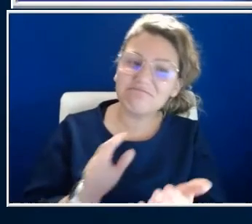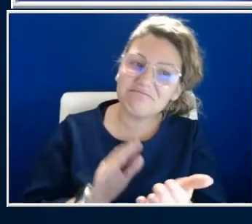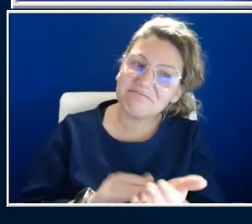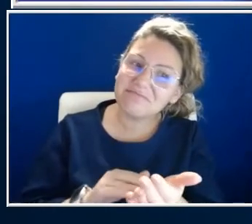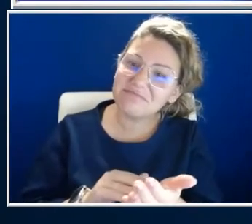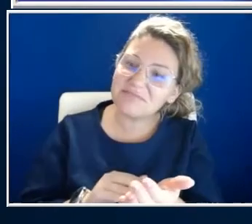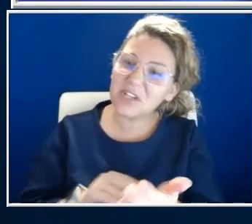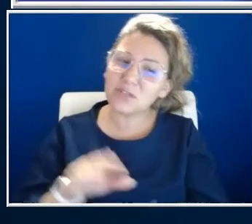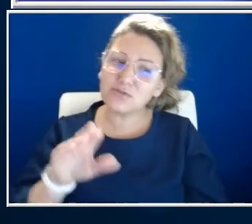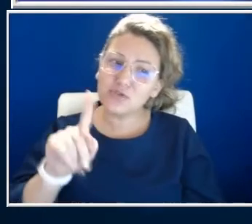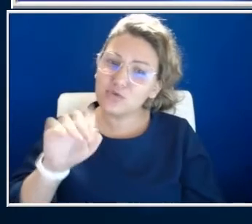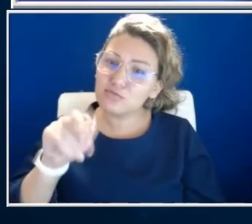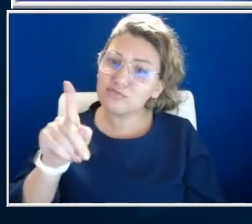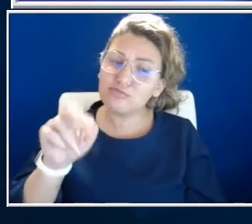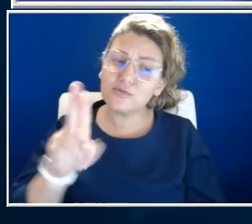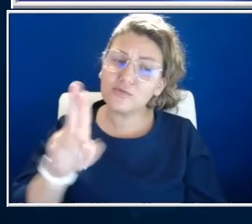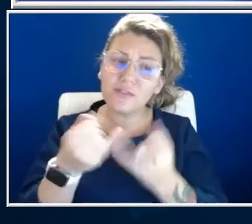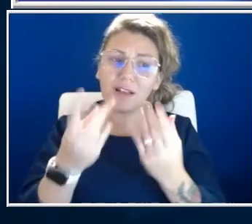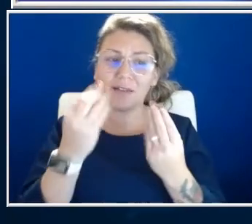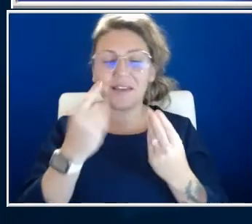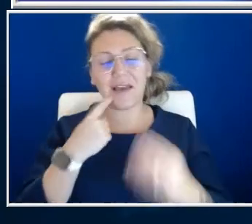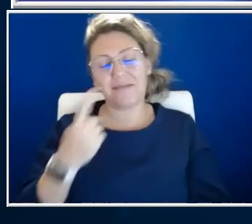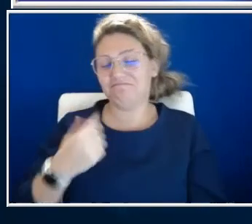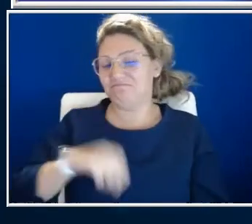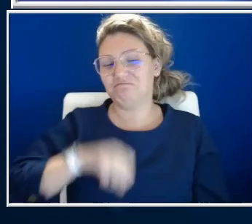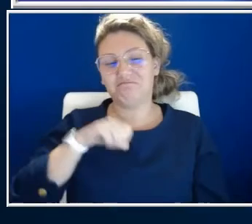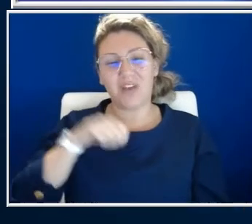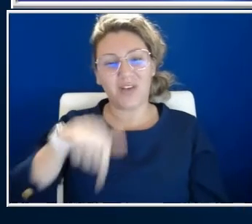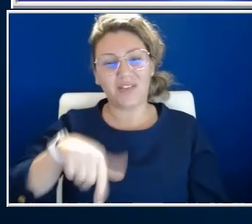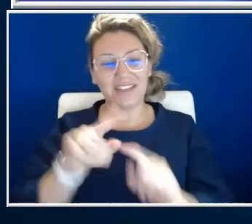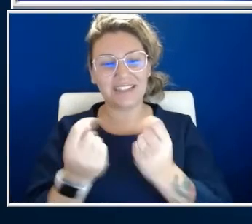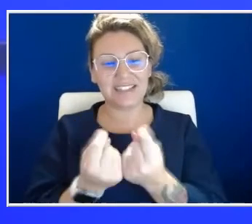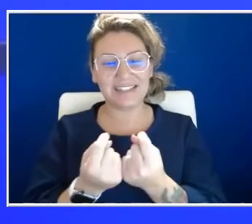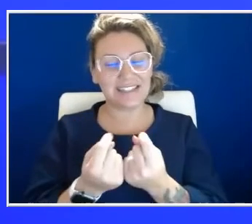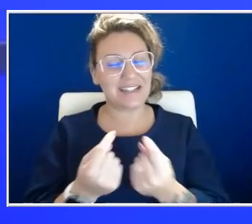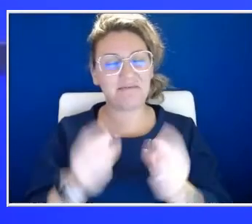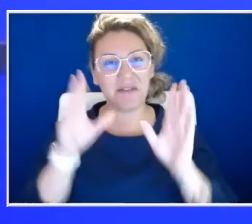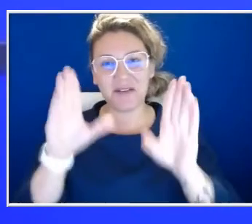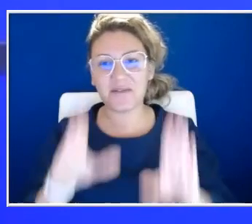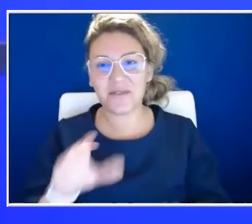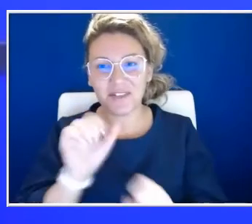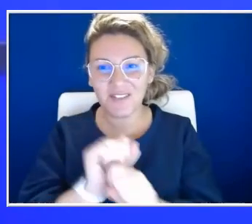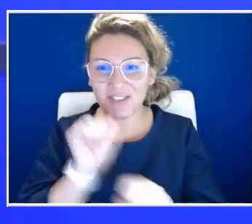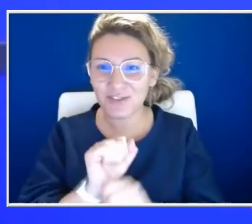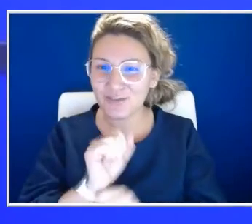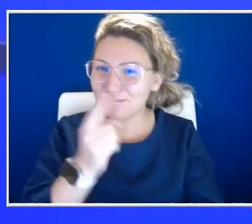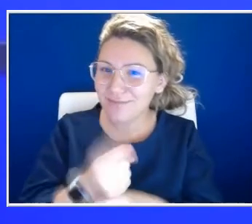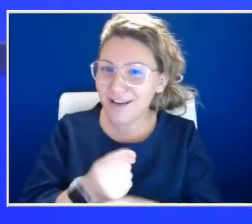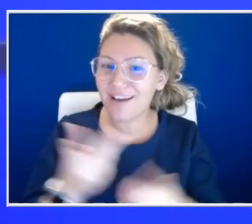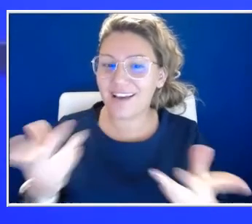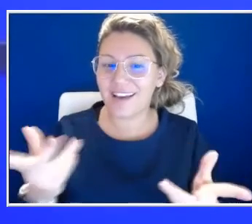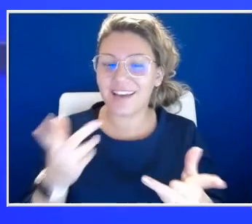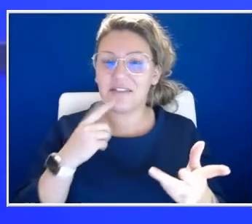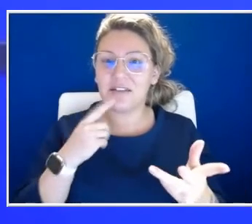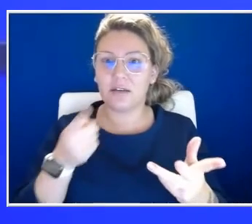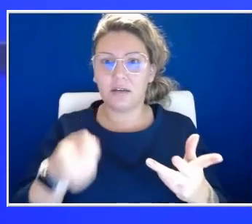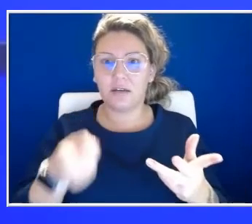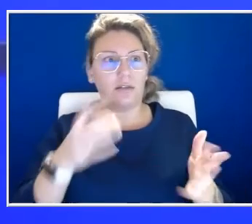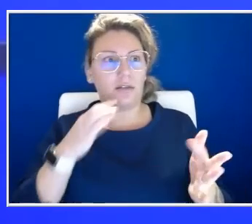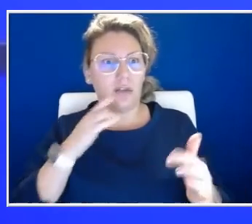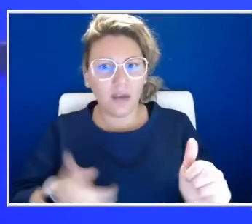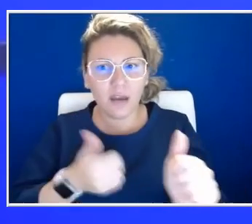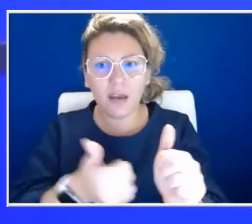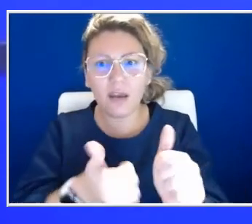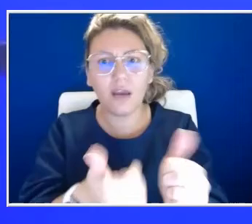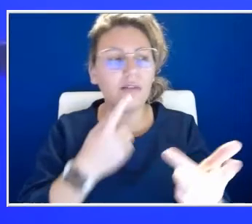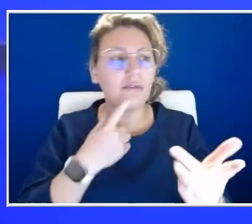today? Yeah, I'm just proud of this team. They did an incredible job, right? They ran towards the fire. They answered a